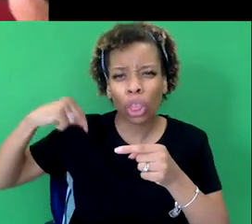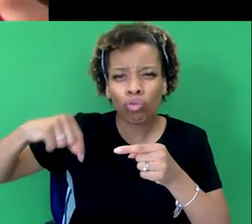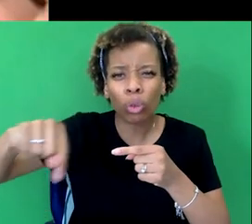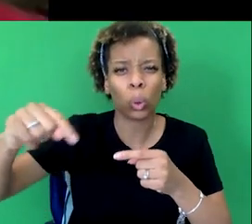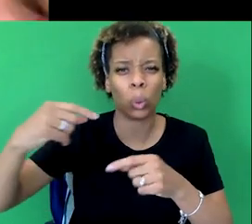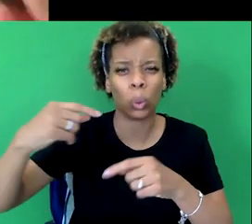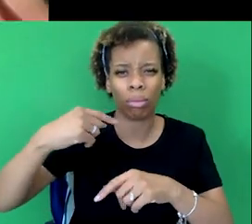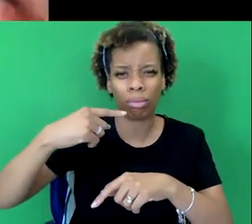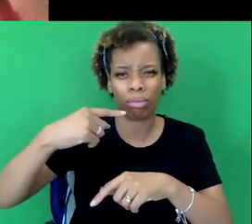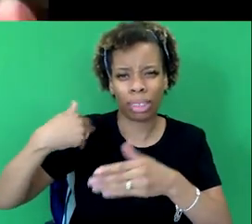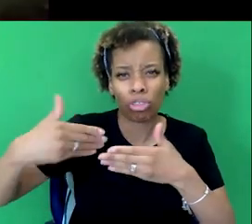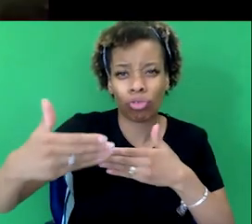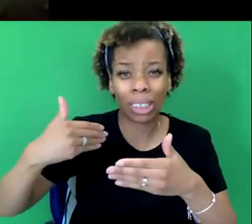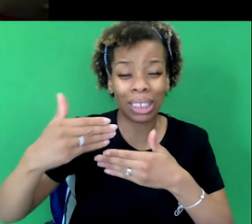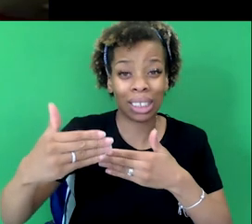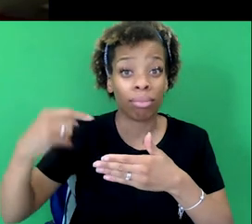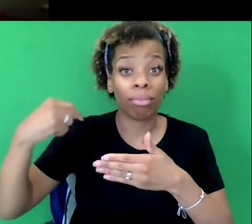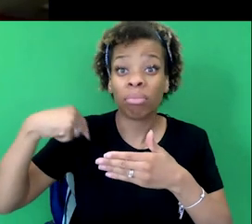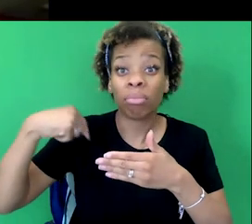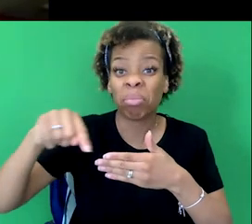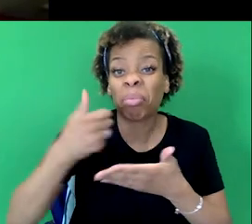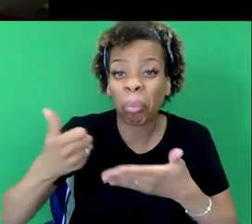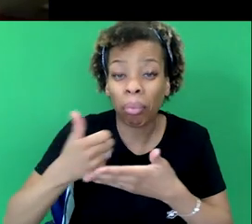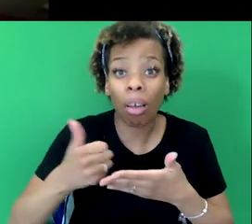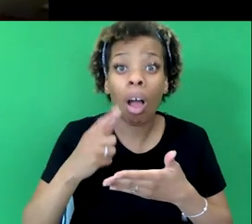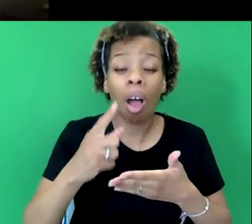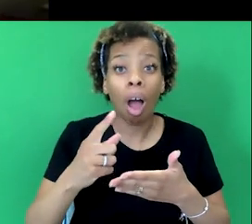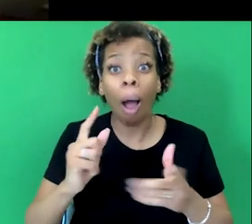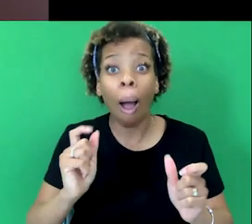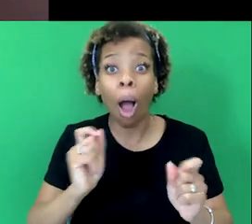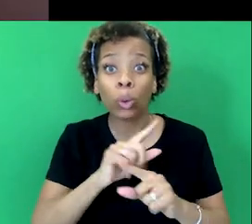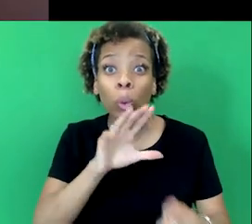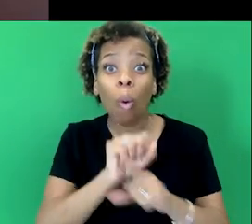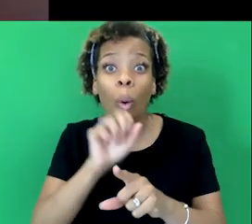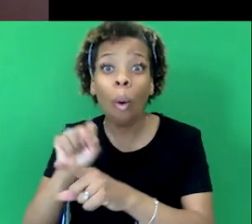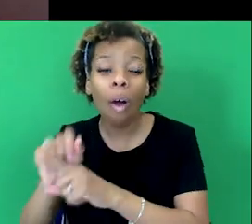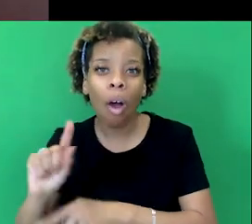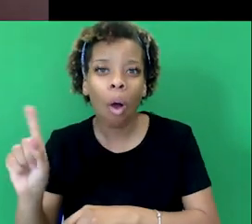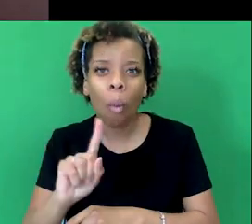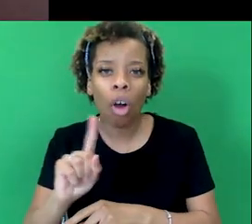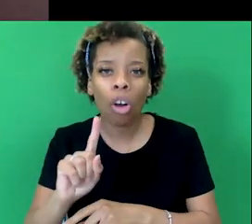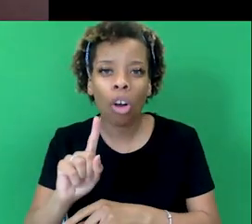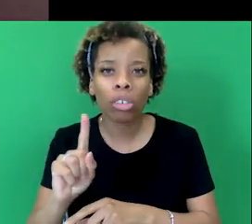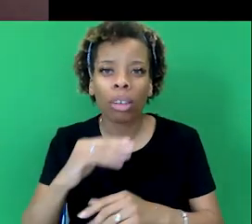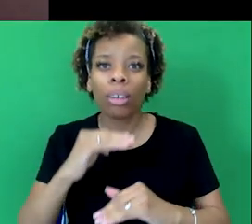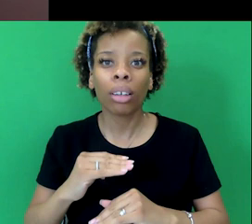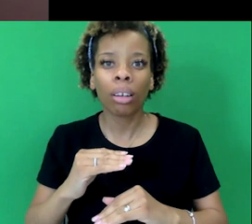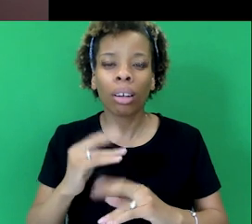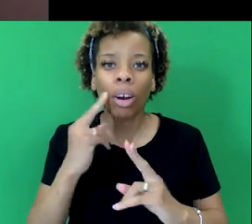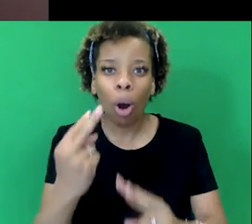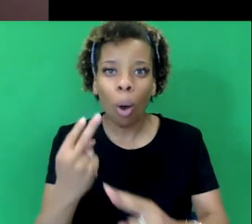not, that's not the unusual thing. The unusual thing has been exploring a world